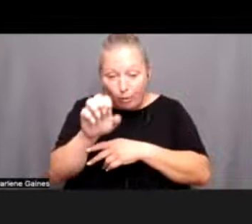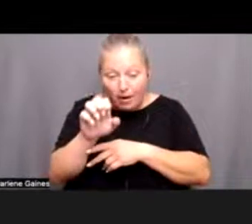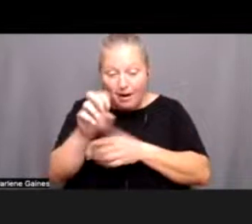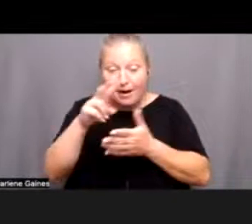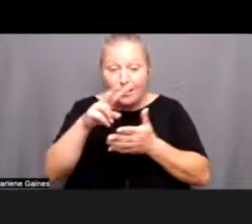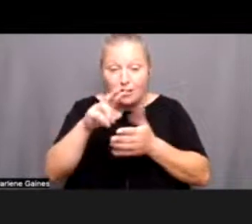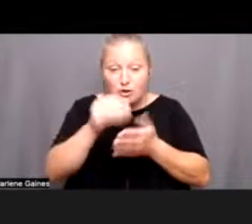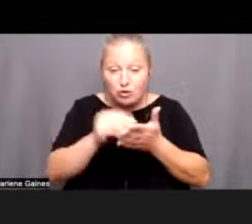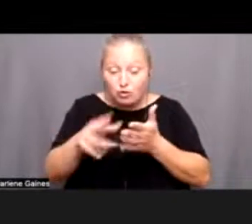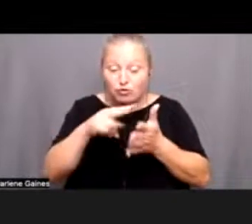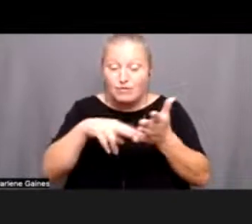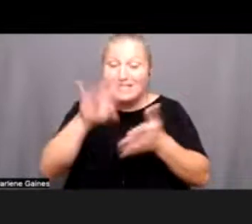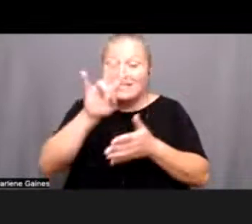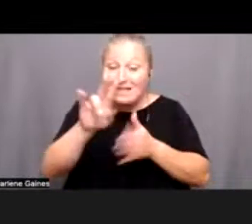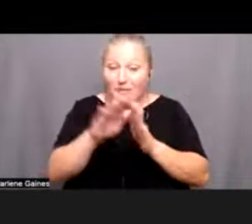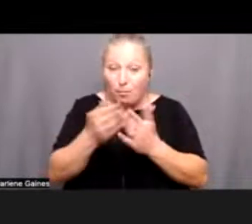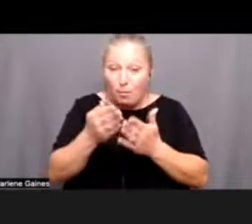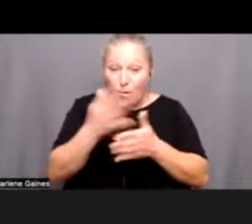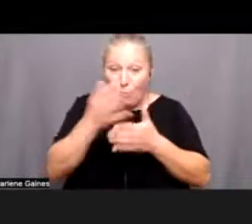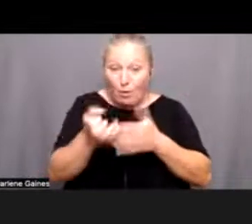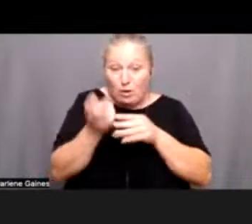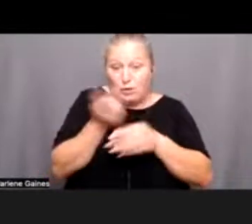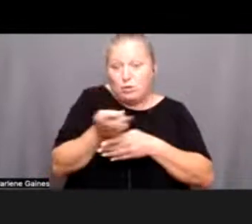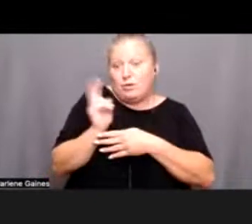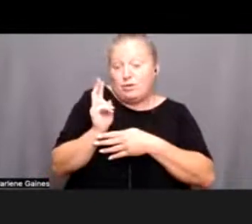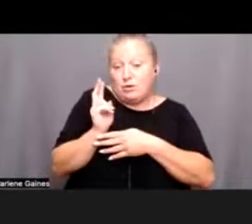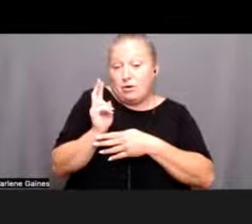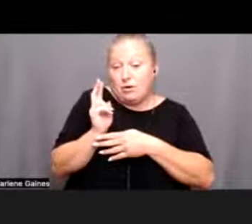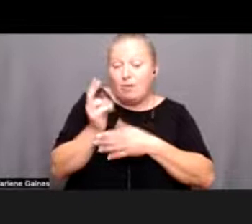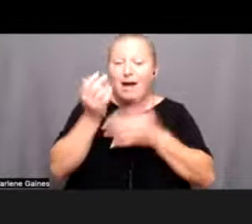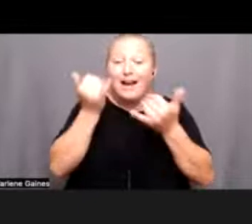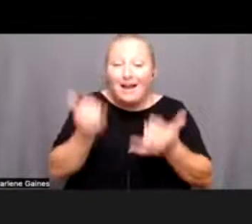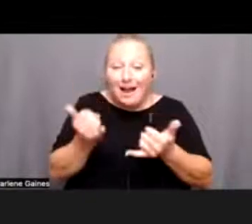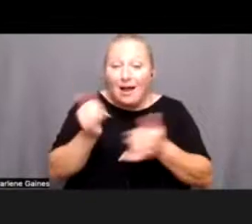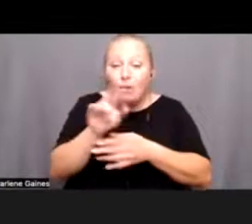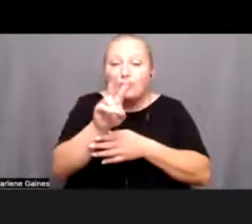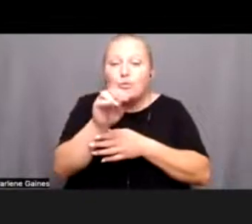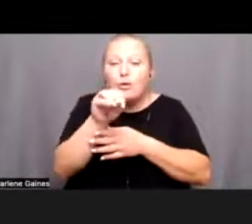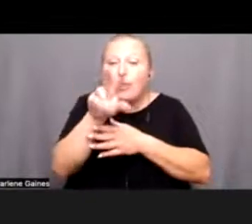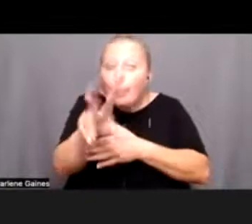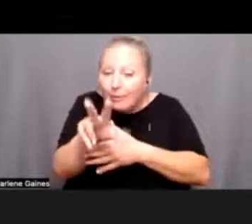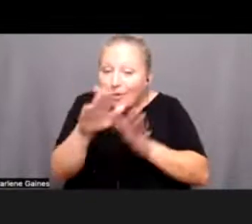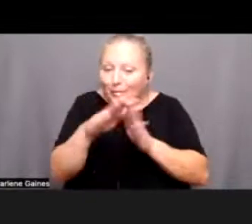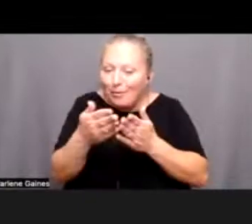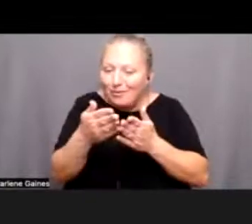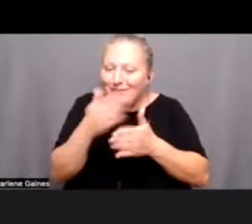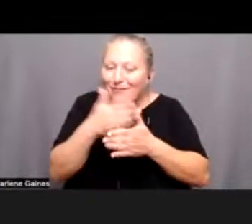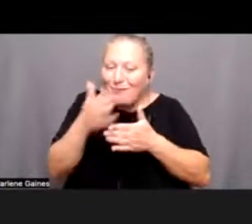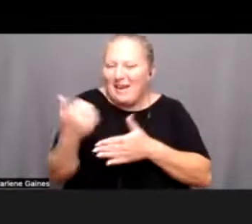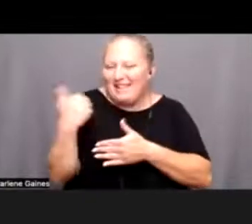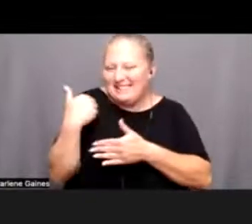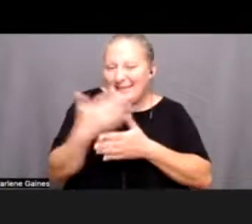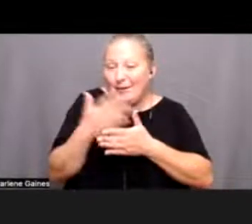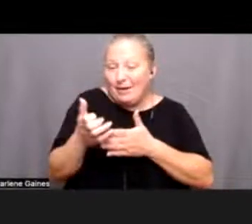7 books over the weekend 2 weeks ago to reading 203 books over the weekend just this last weekend. So we're